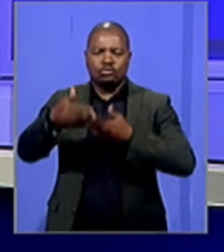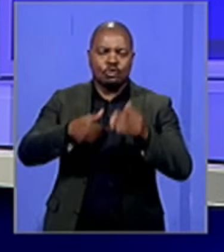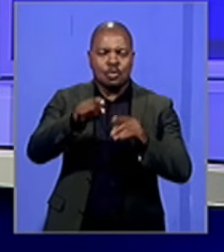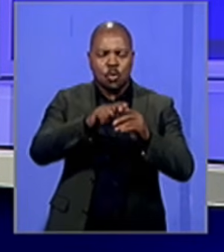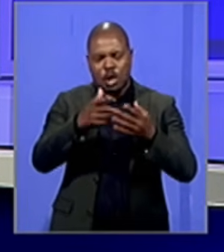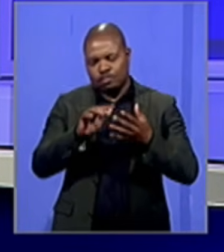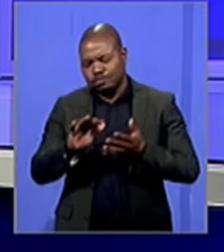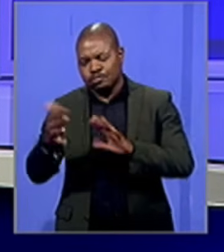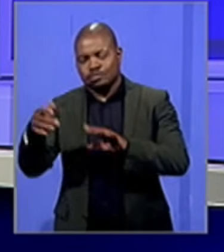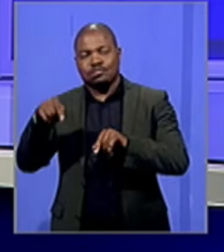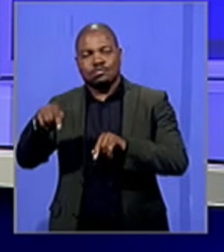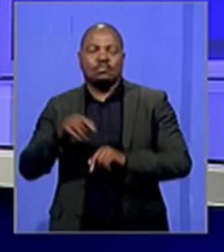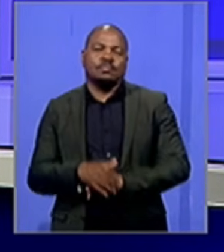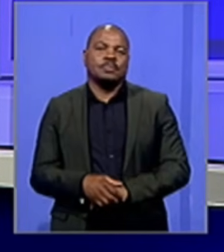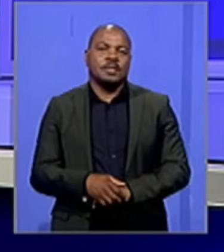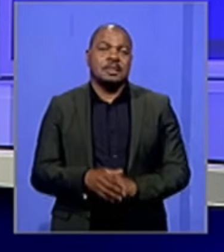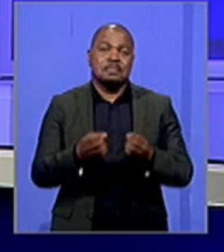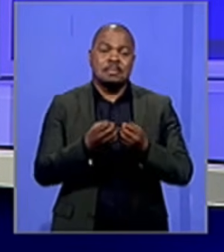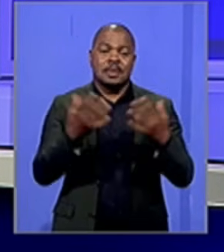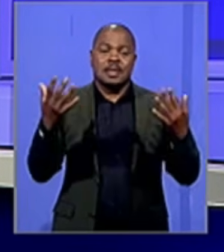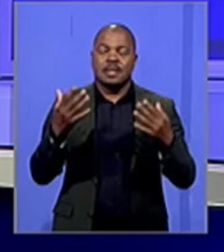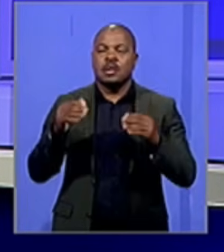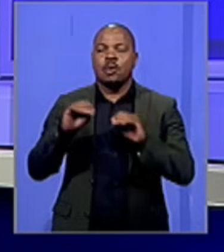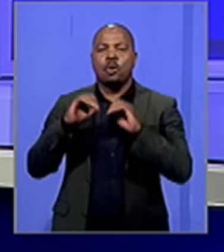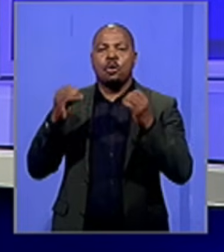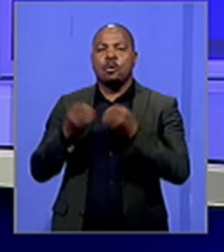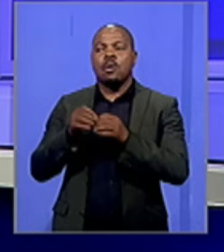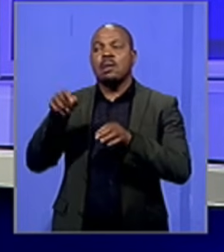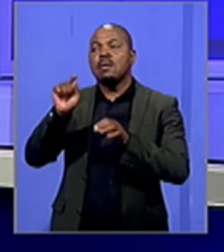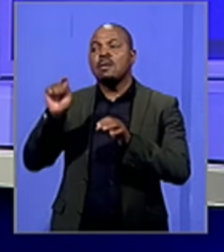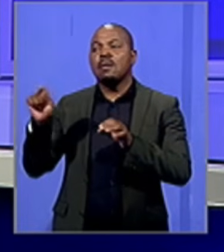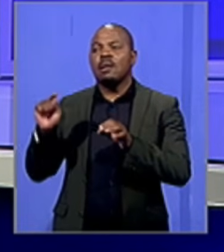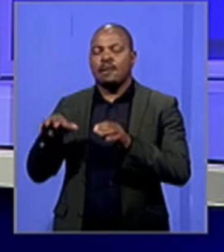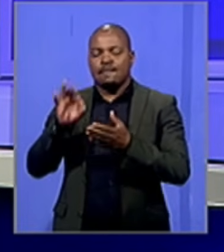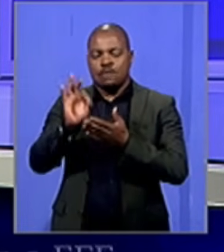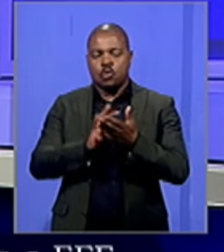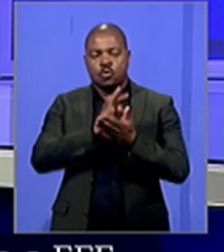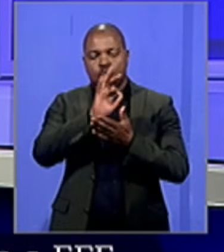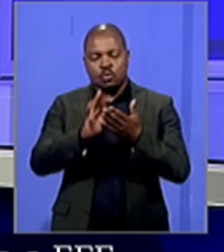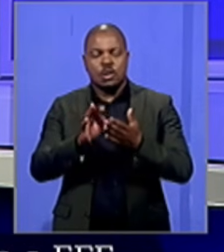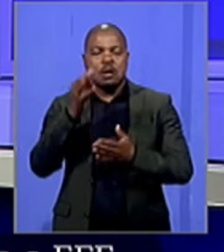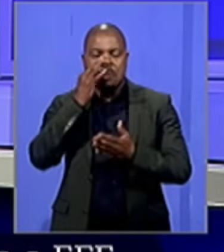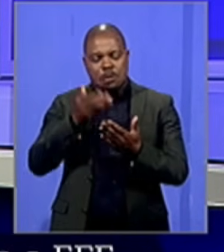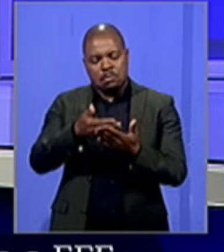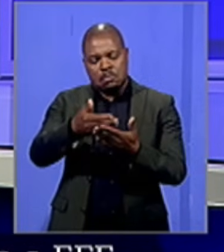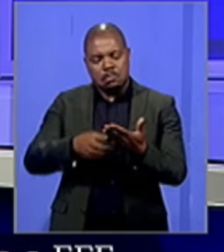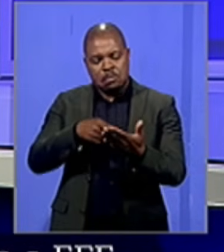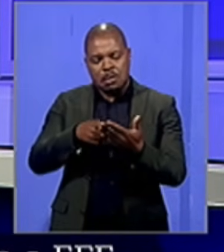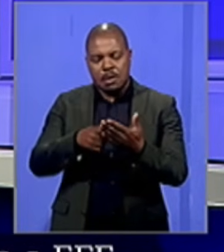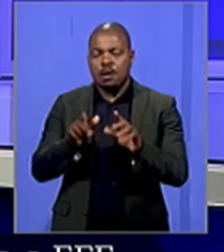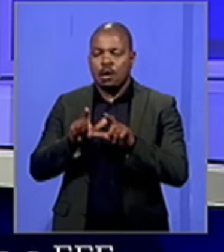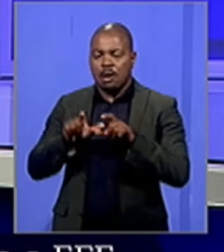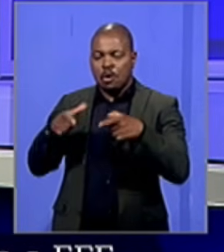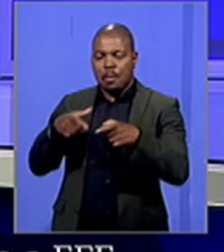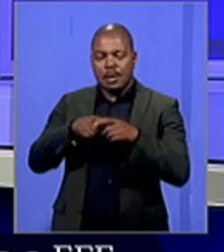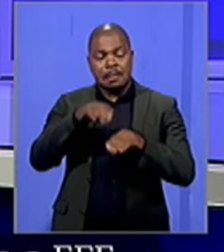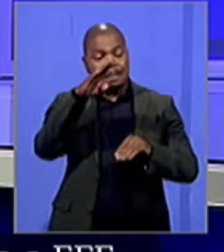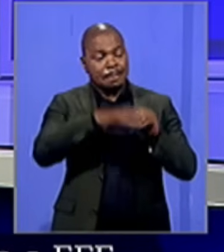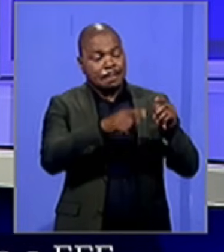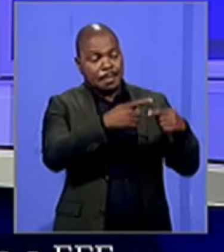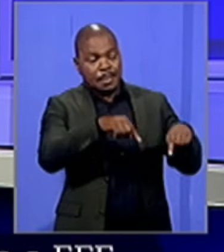ya parlamente. Bontši bja mekgatlo ya dipolitiki bo boutetše go amogelwa ga pego ya komiti ya malebana